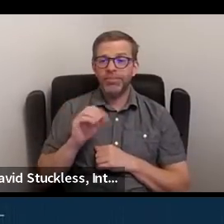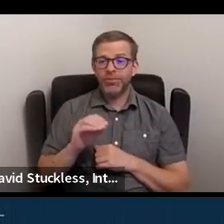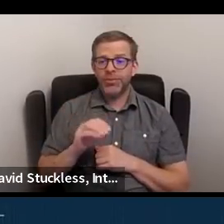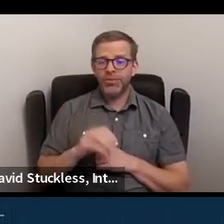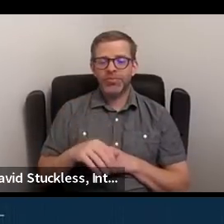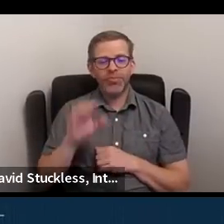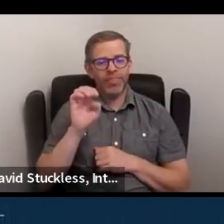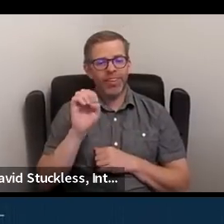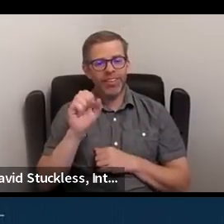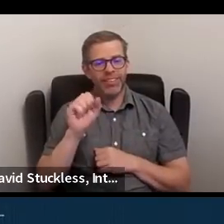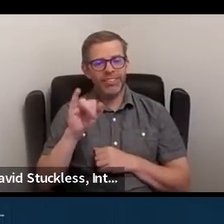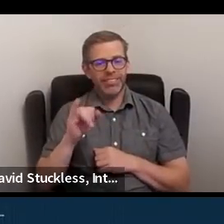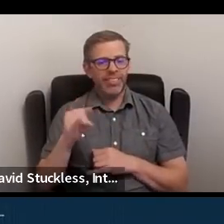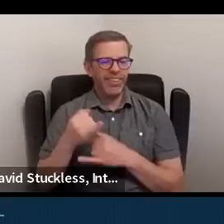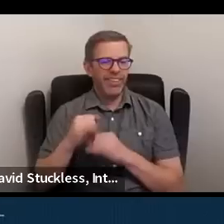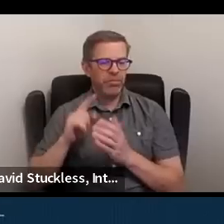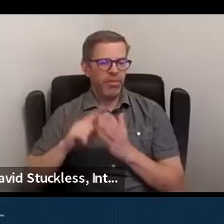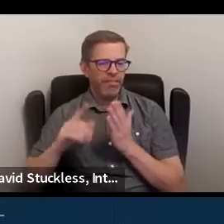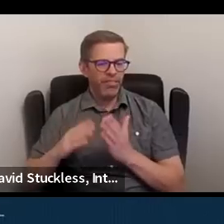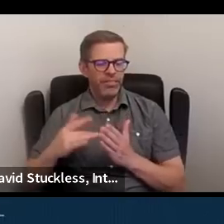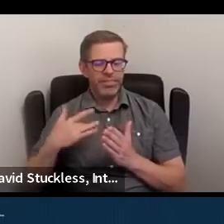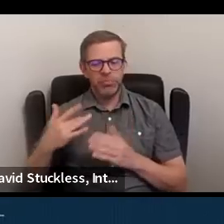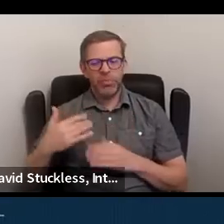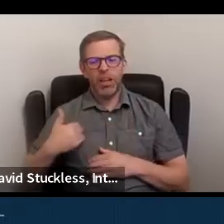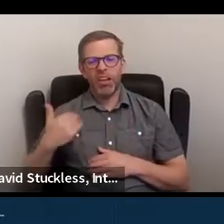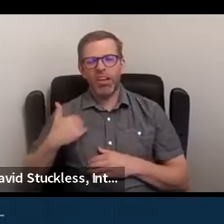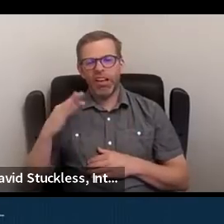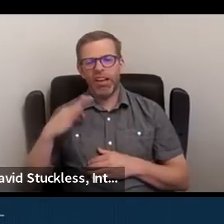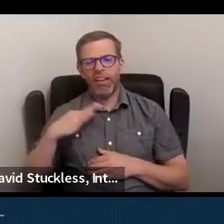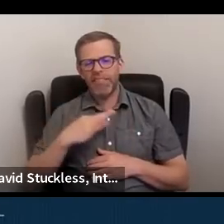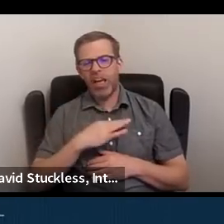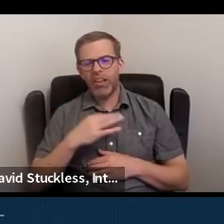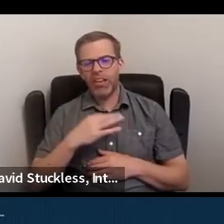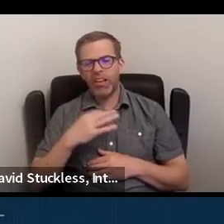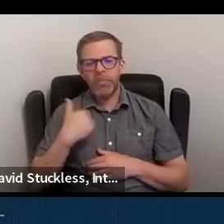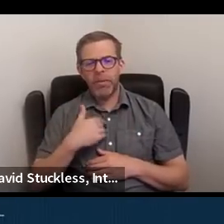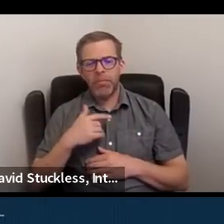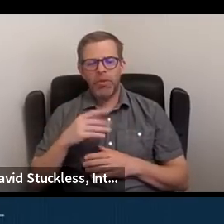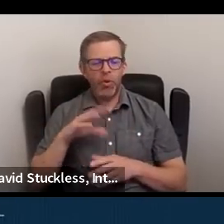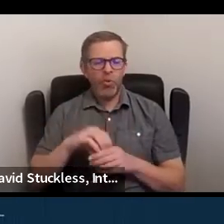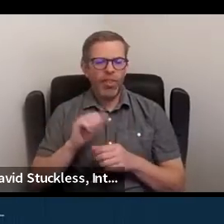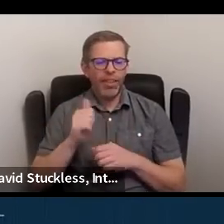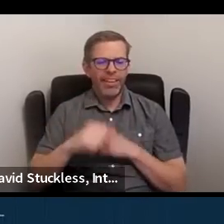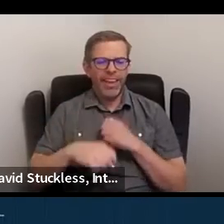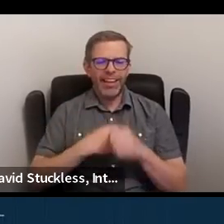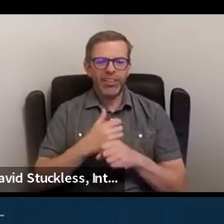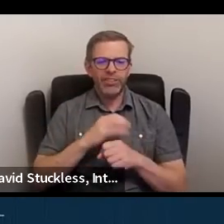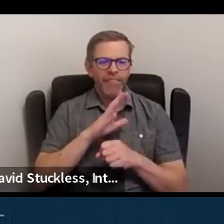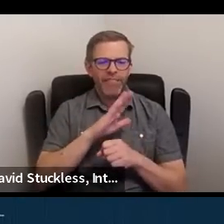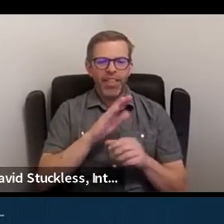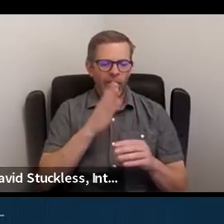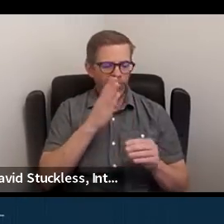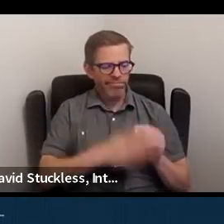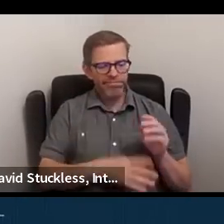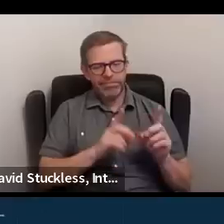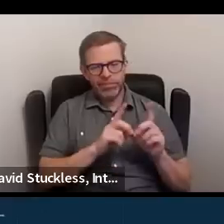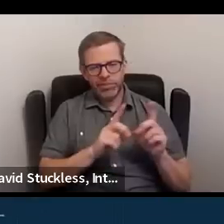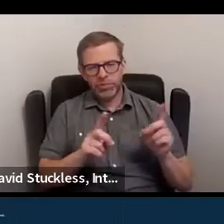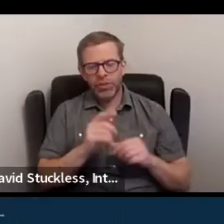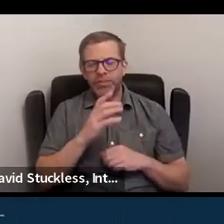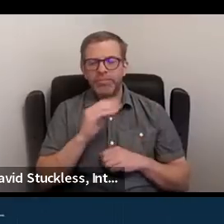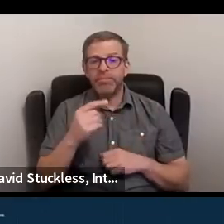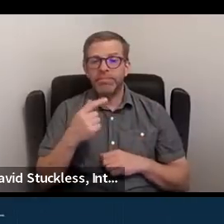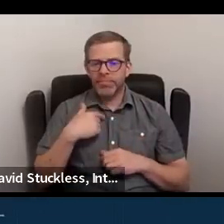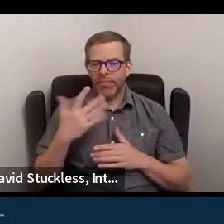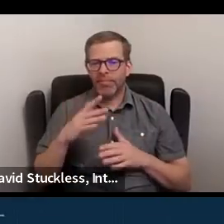is an independent investigator, usually a young faculty member within 10 years of their terminal degree. And I've